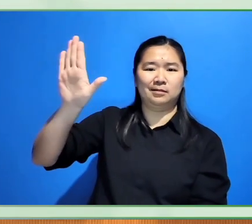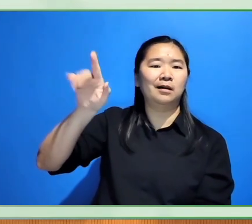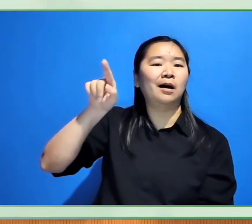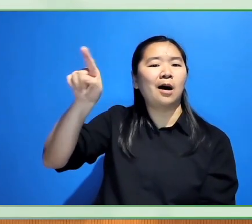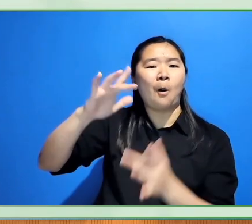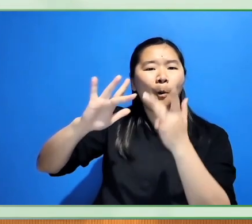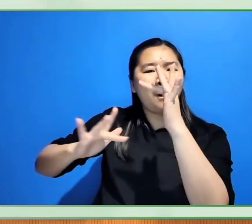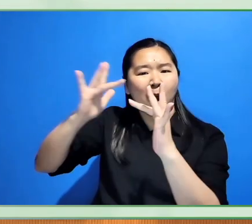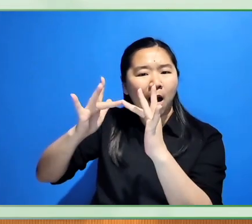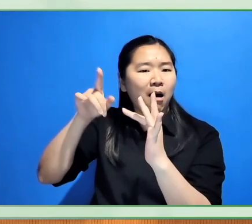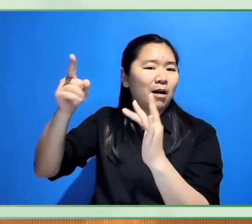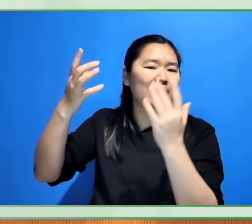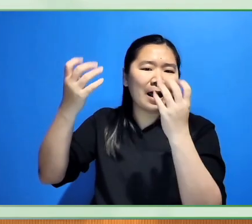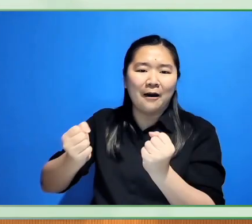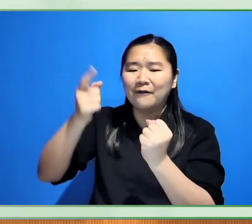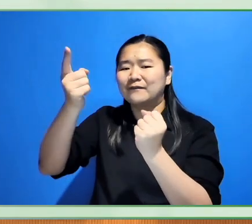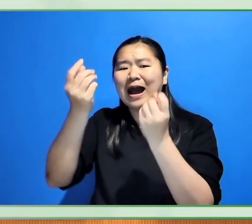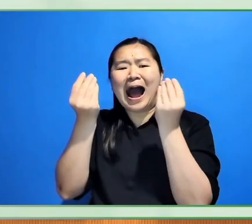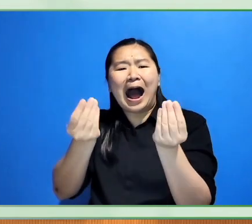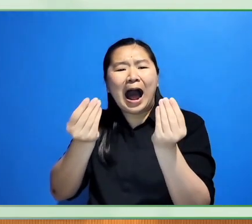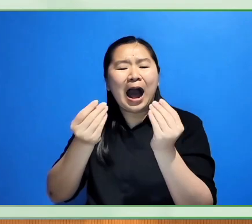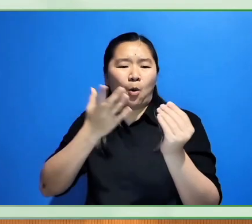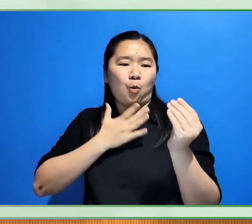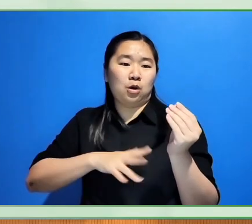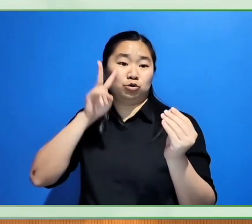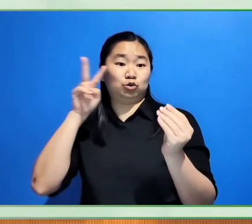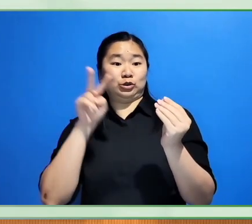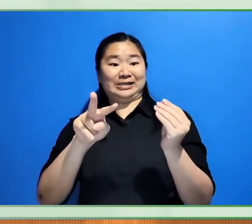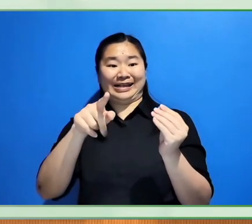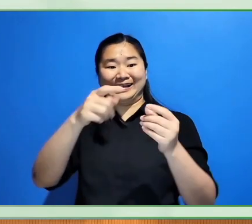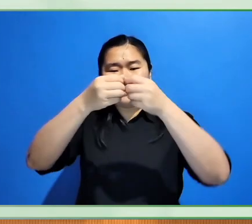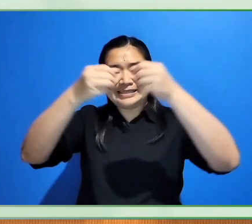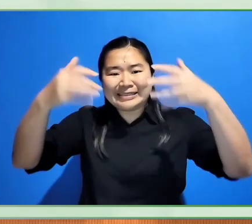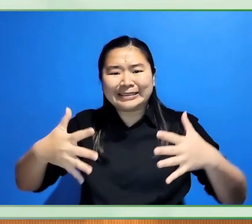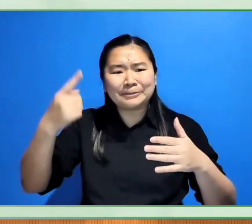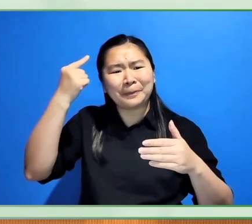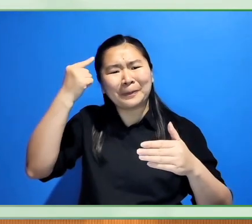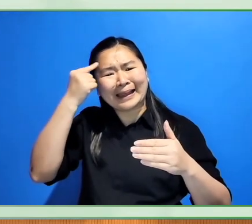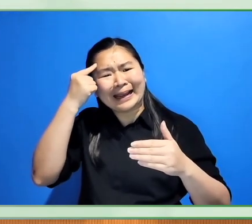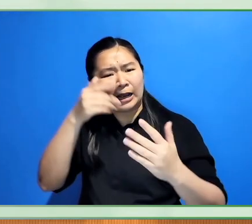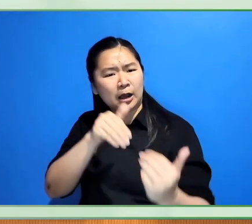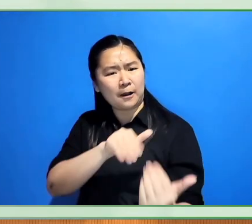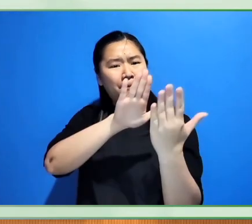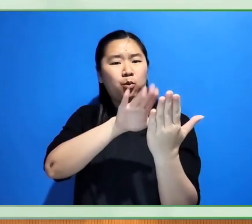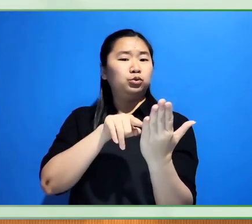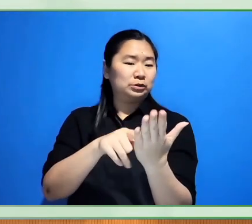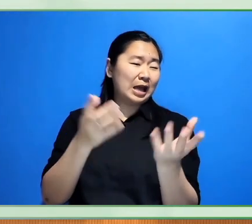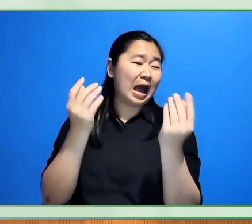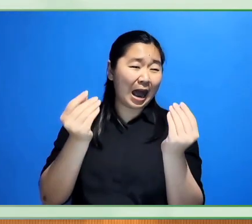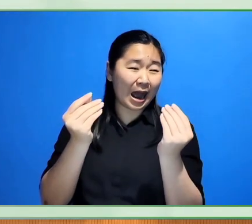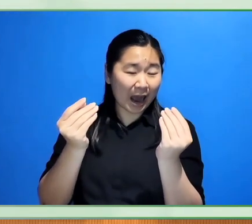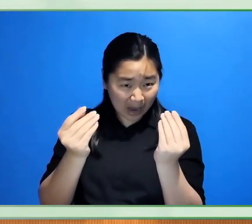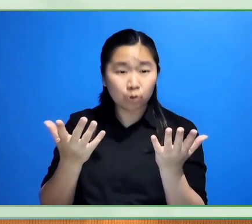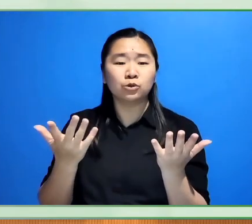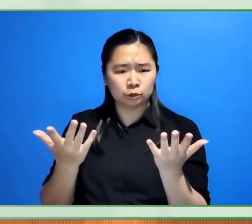opportunities, but also the barriers that they encounter in bringing their products to the market and to the end users, there